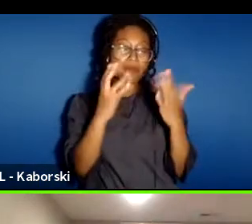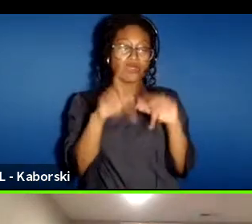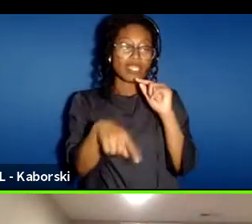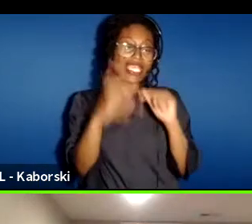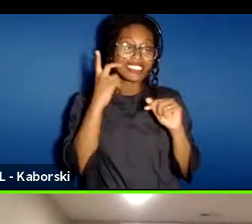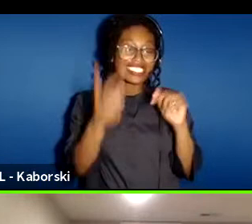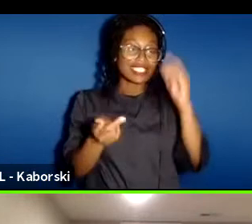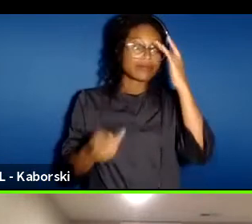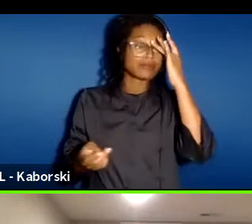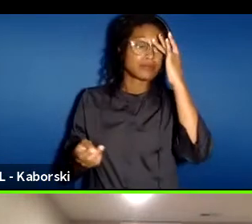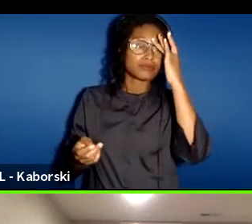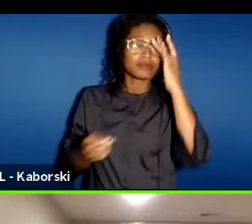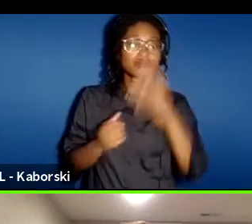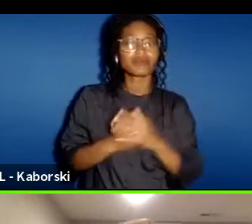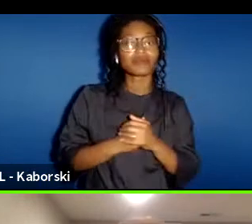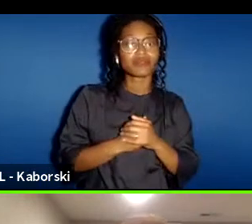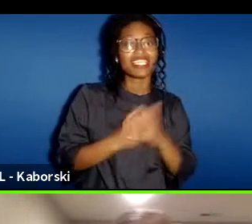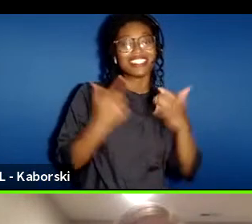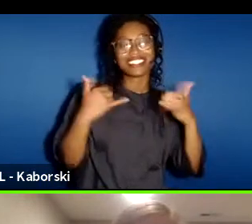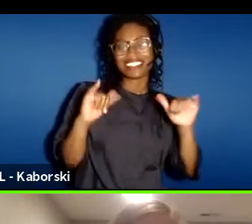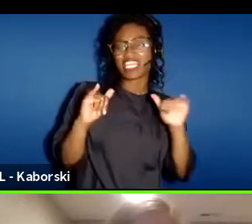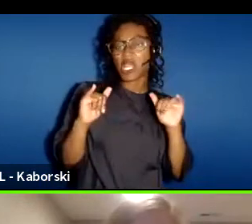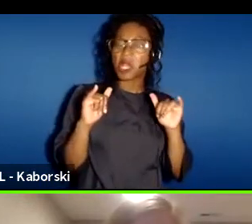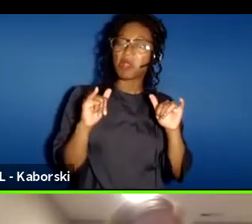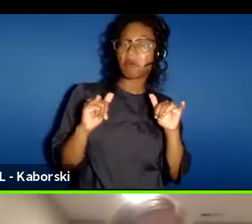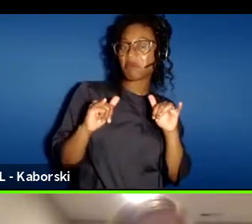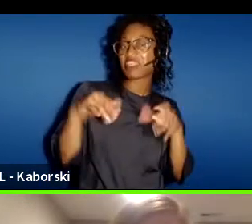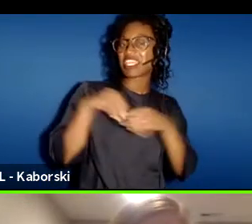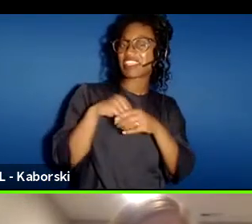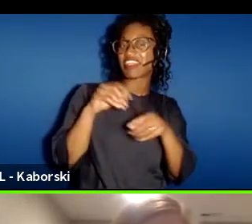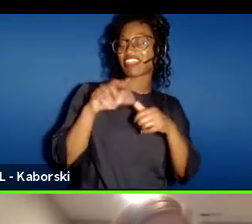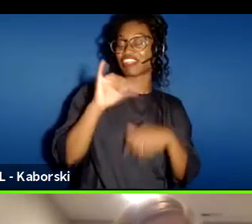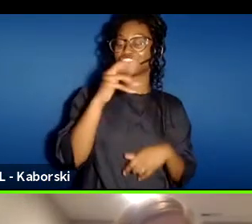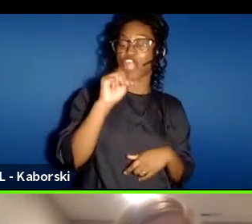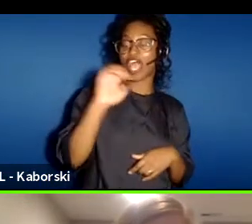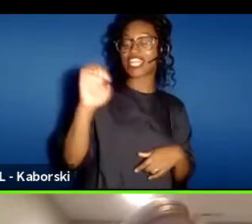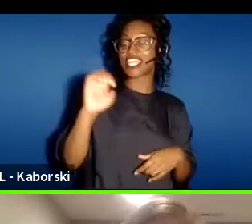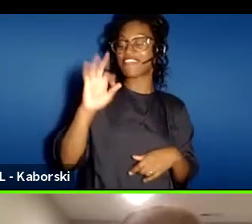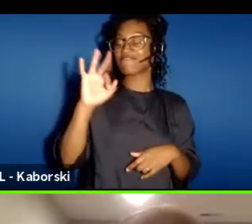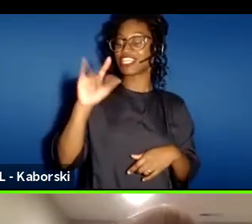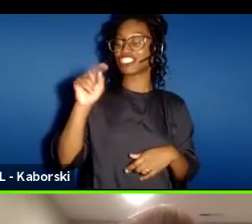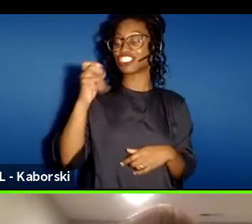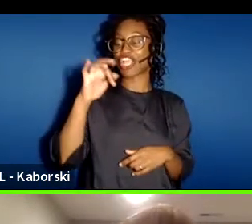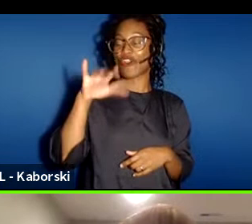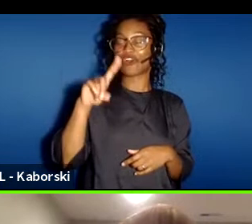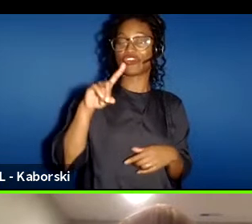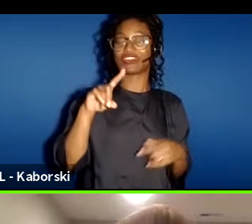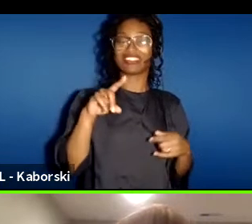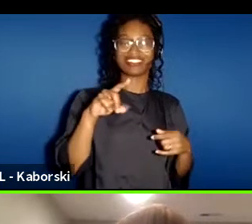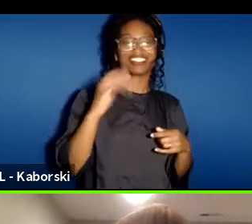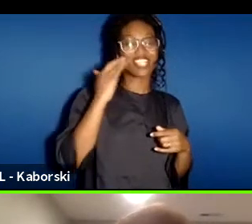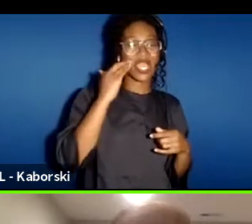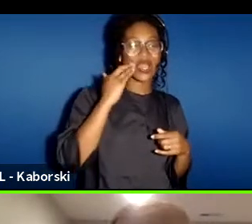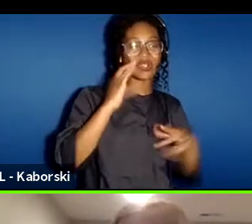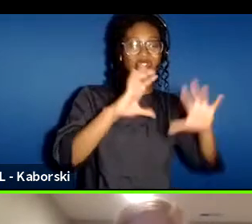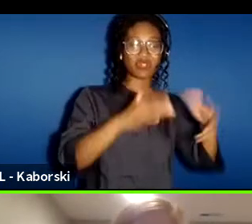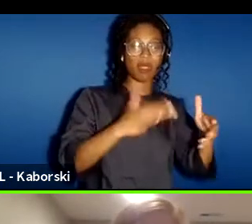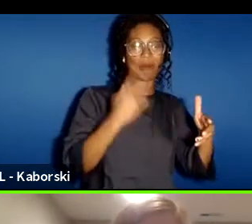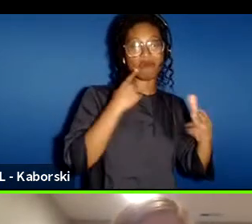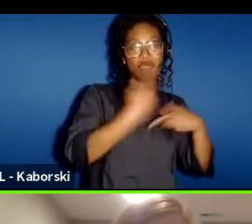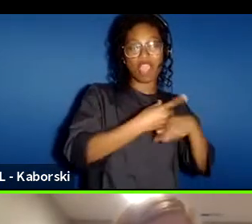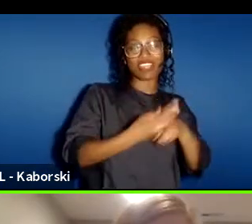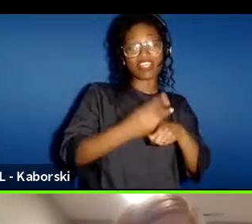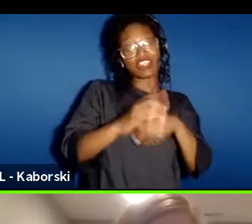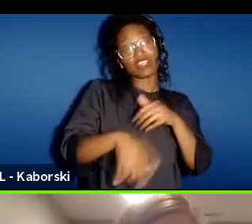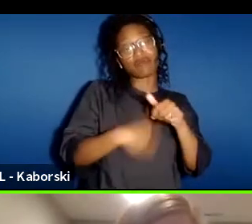see it, but still part of kind of that John E. Fitzgerald line. And the story behind that bottle, as well